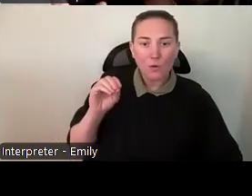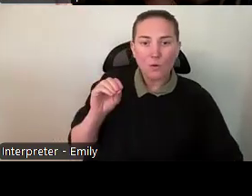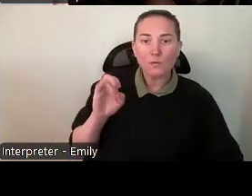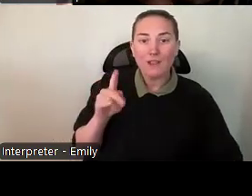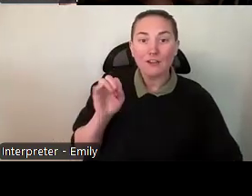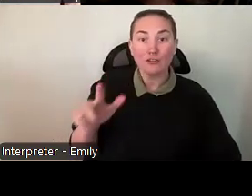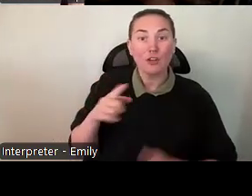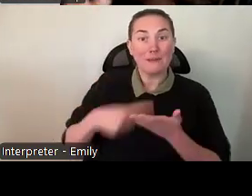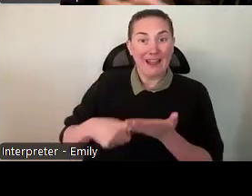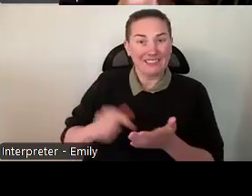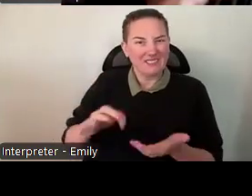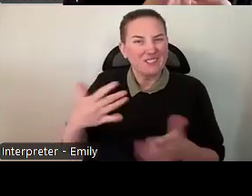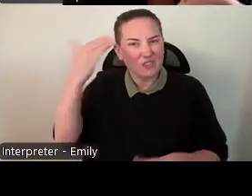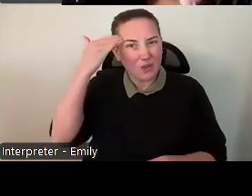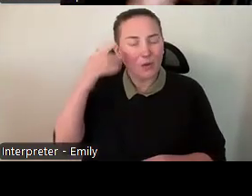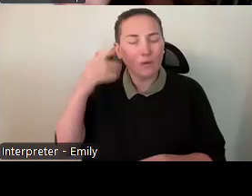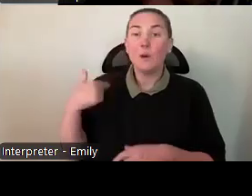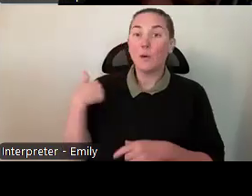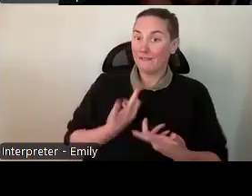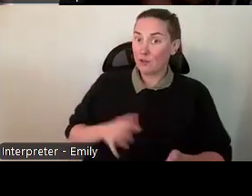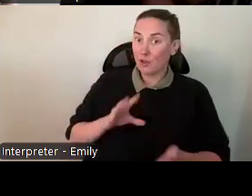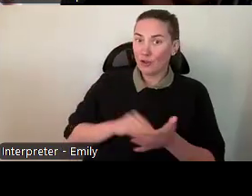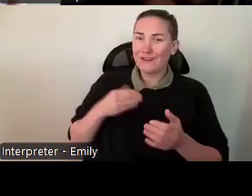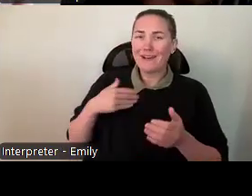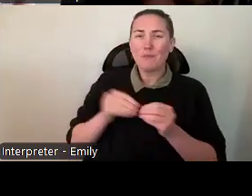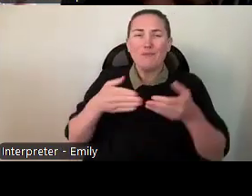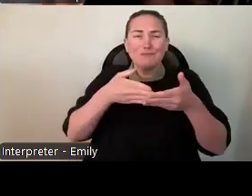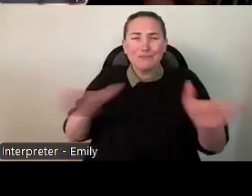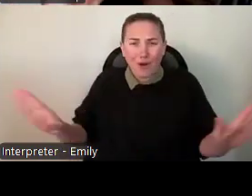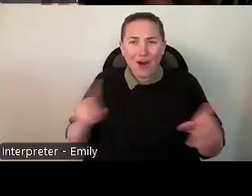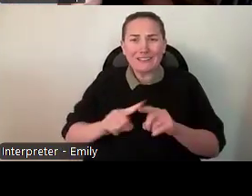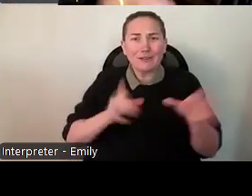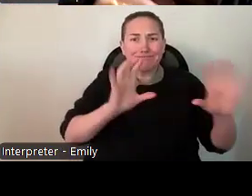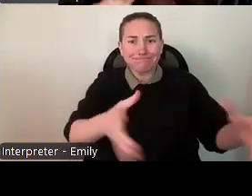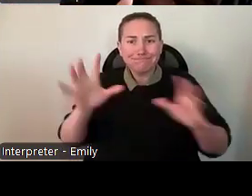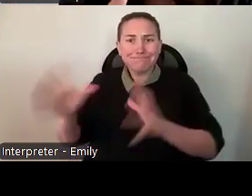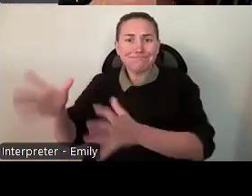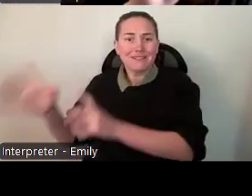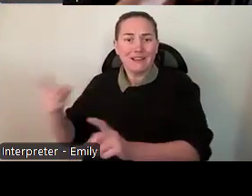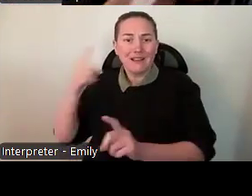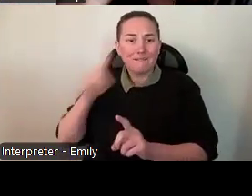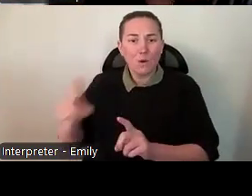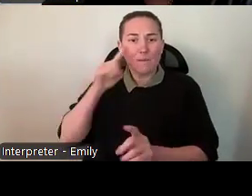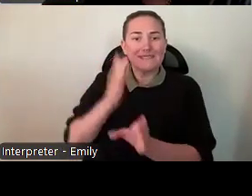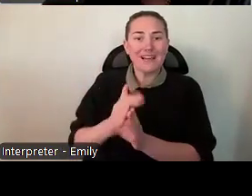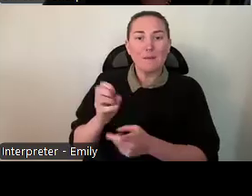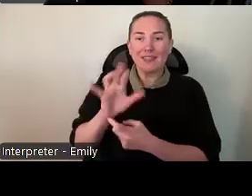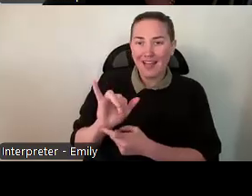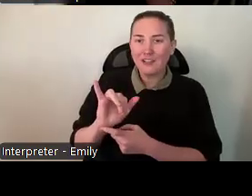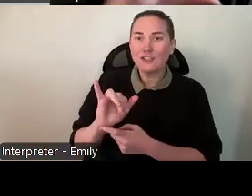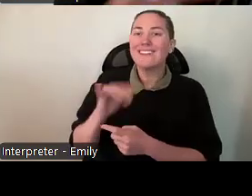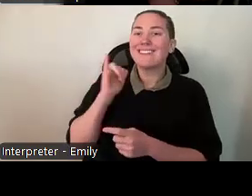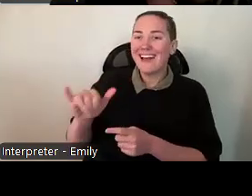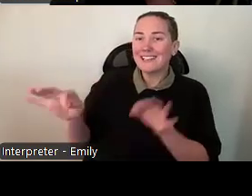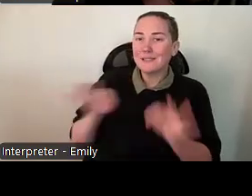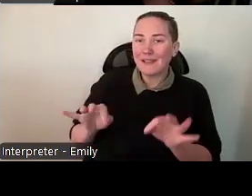we've learned that there are broader dimensions of psychopathology that explain the covariance among psychopathology